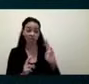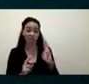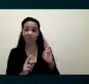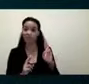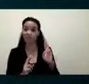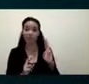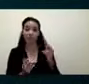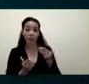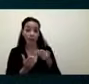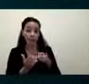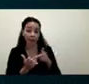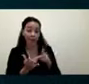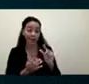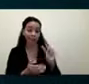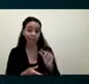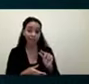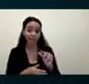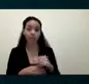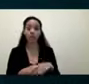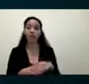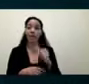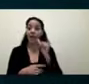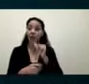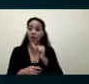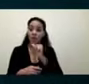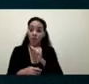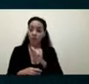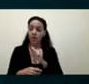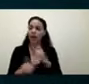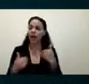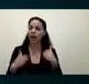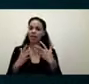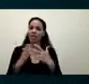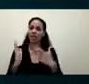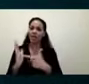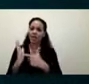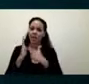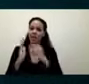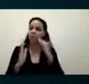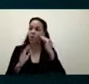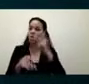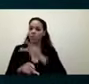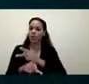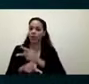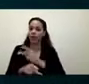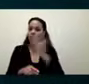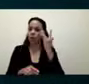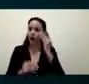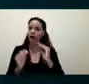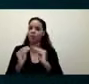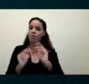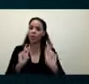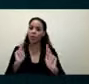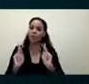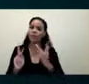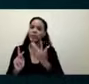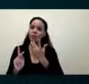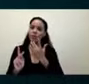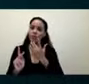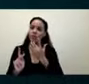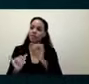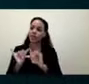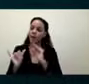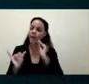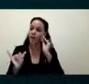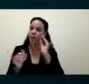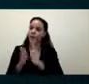every state, there's growing demand of home care because more people want to age at home. Yet, with the crisis, the